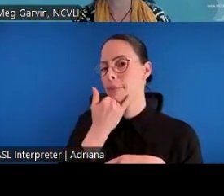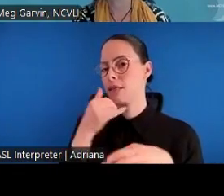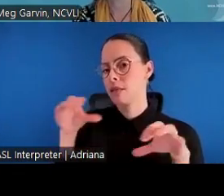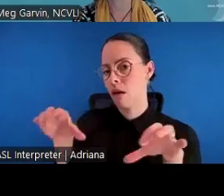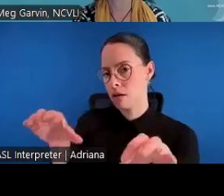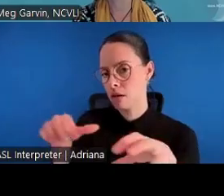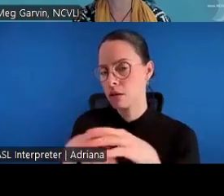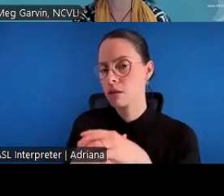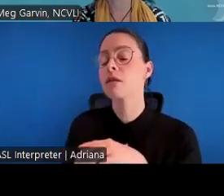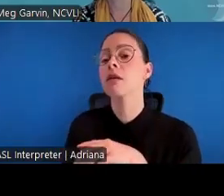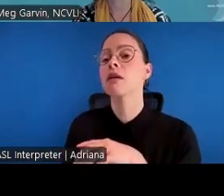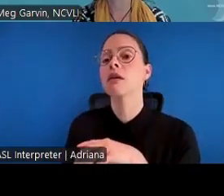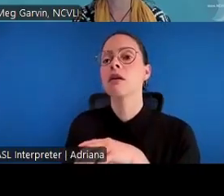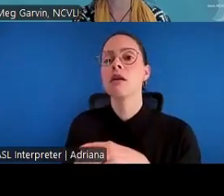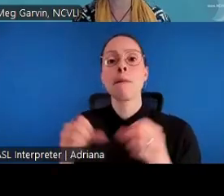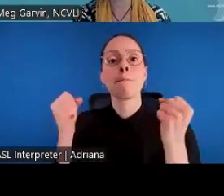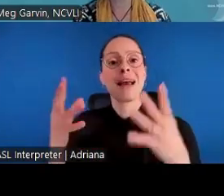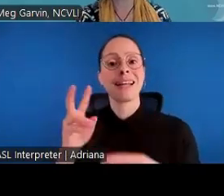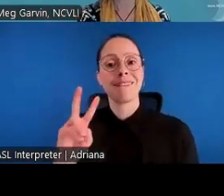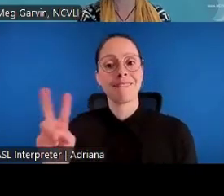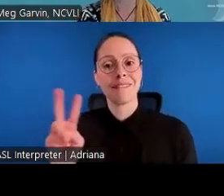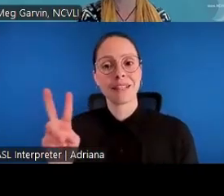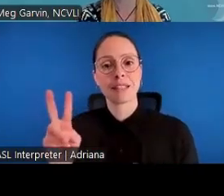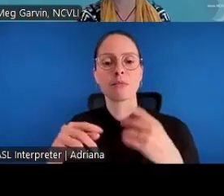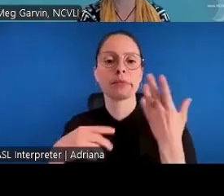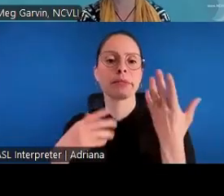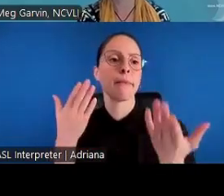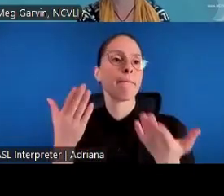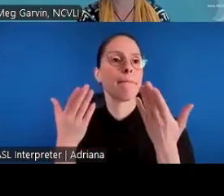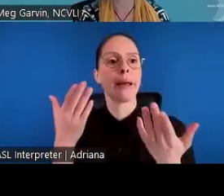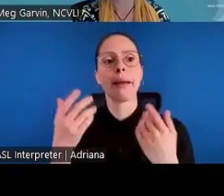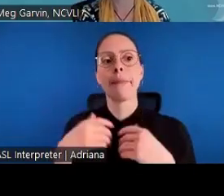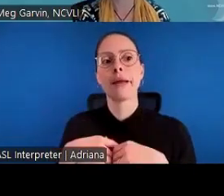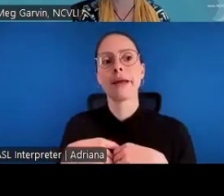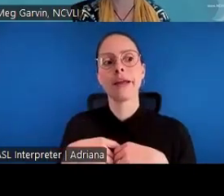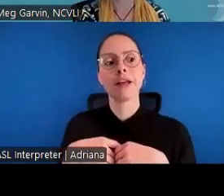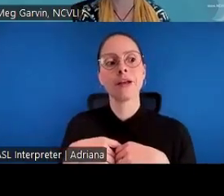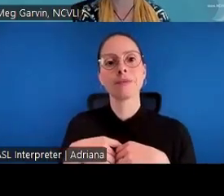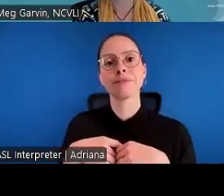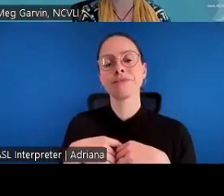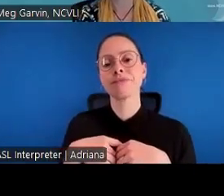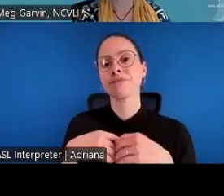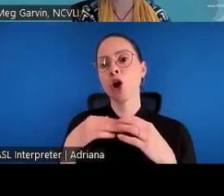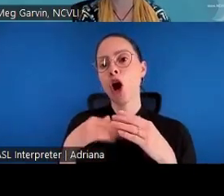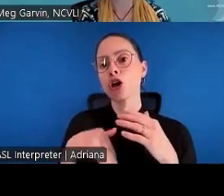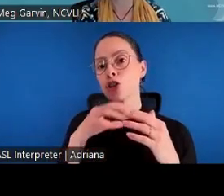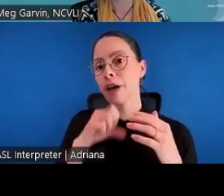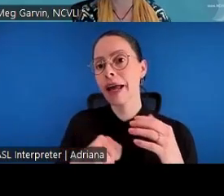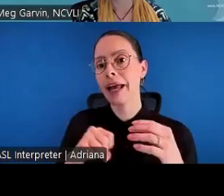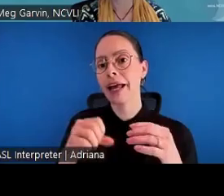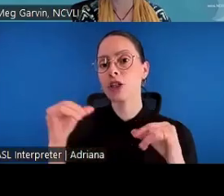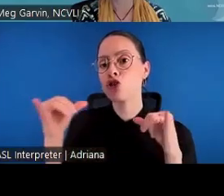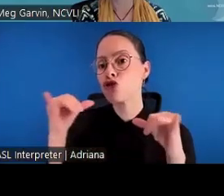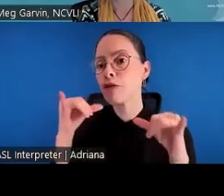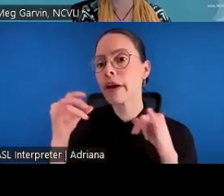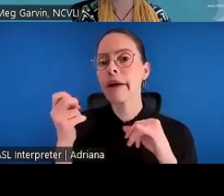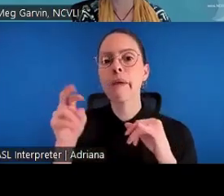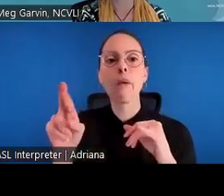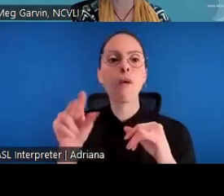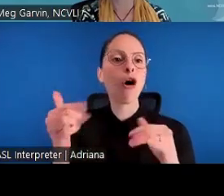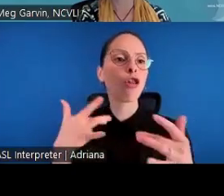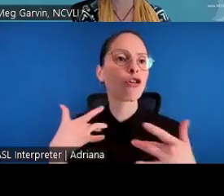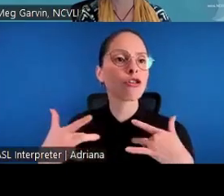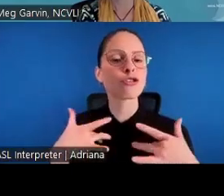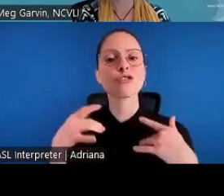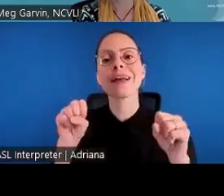come to report a crime, they might be underage drinking, for example, right? Or they may be something else that they're concerned of that might impact their